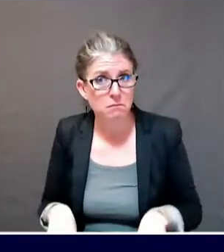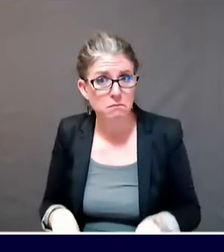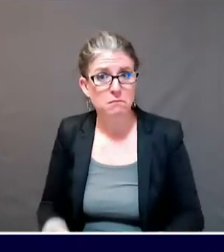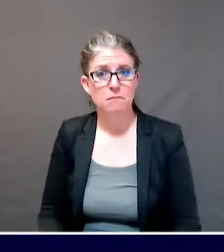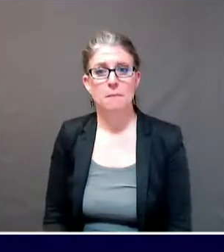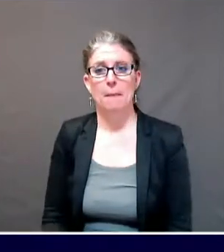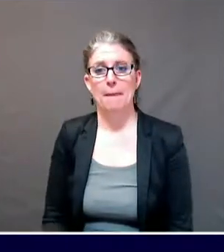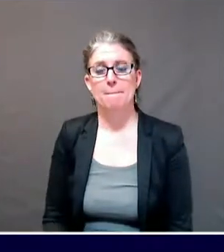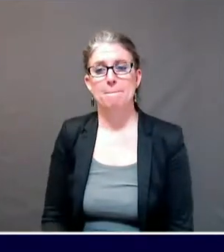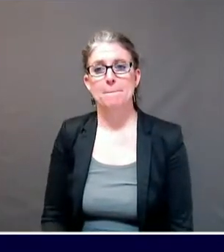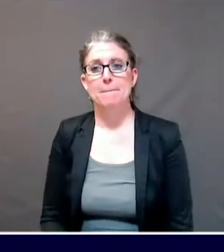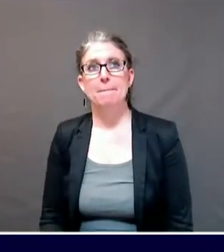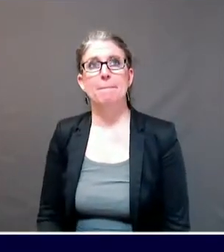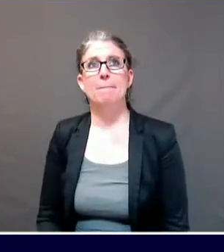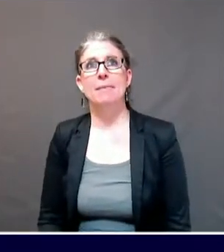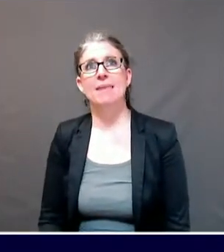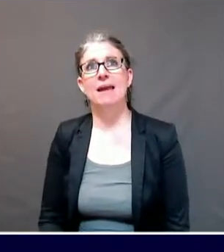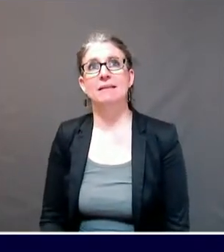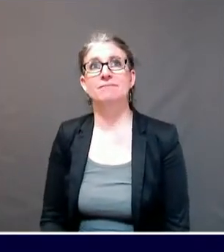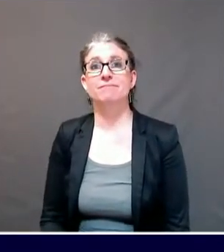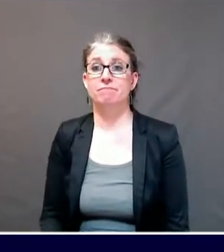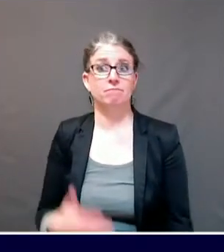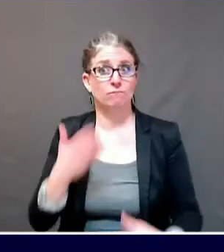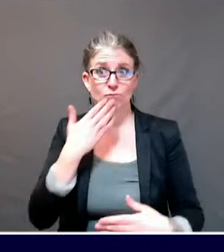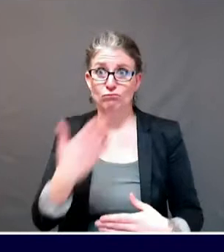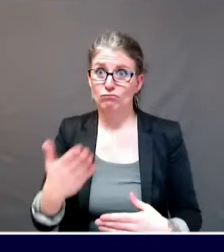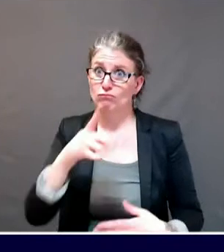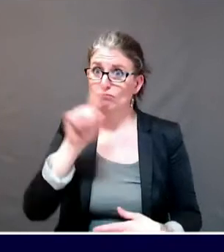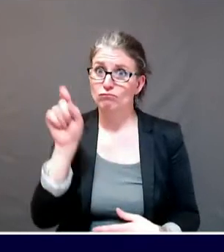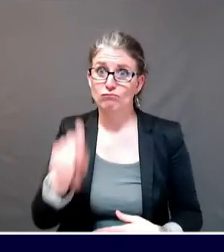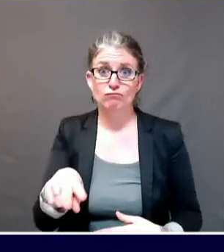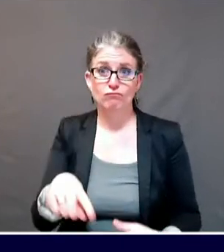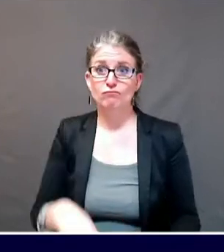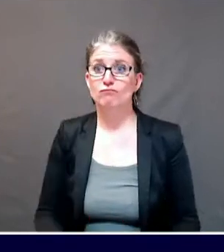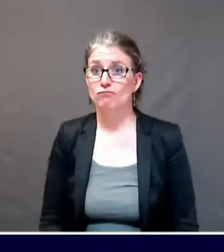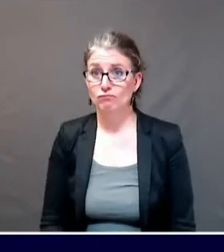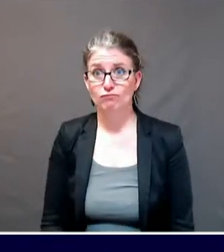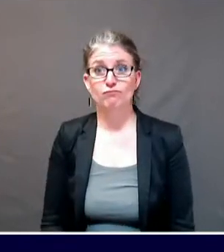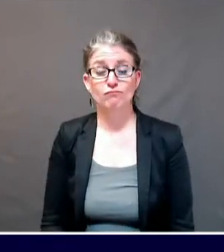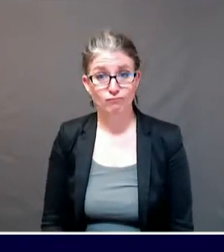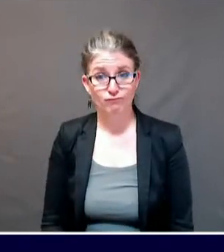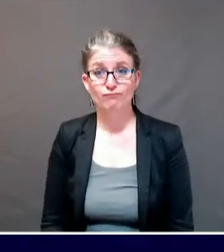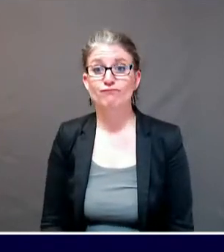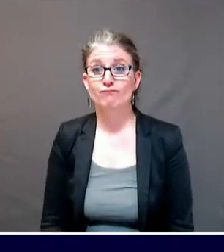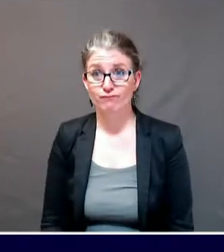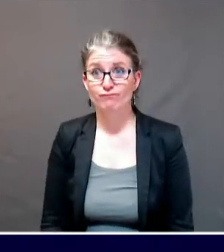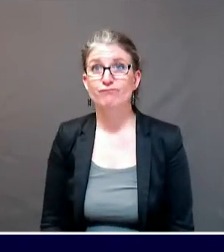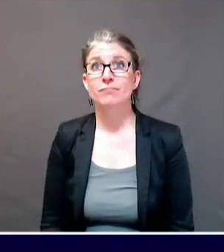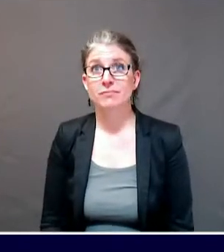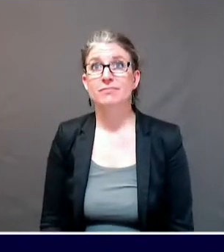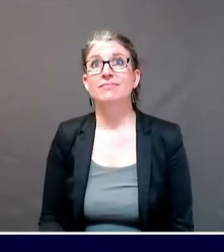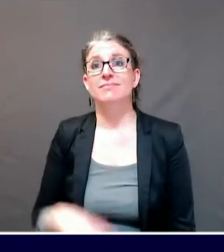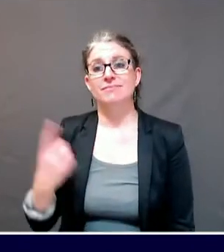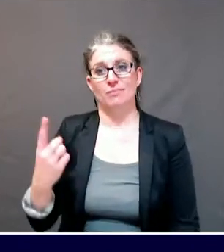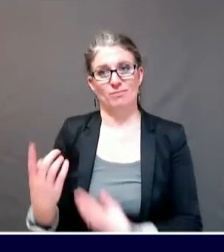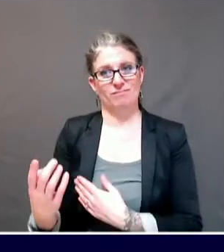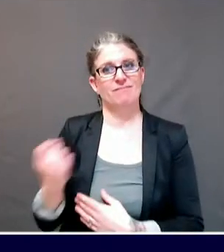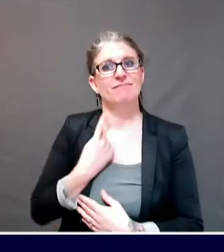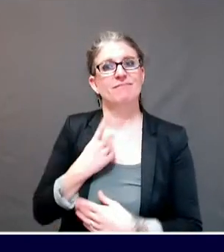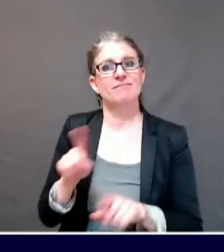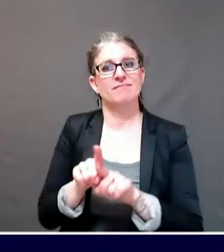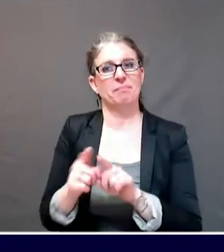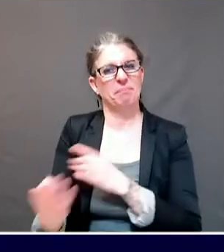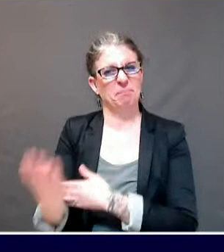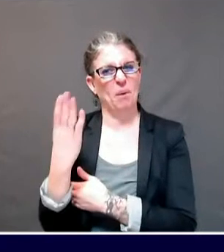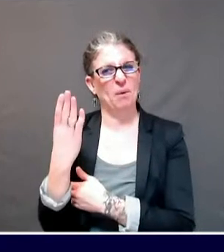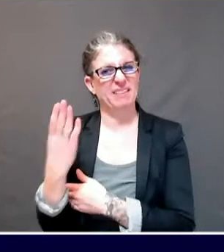You know, that's a great question. It's one that speaking with someone earlier today about. The answer,